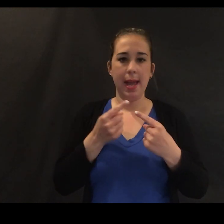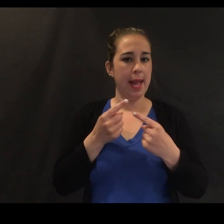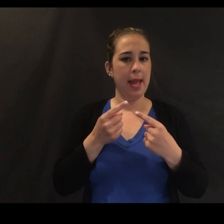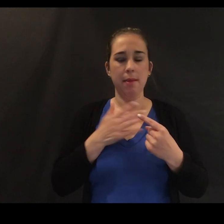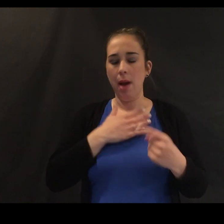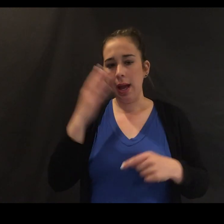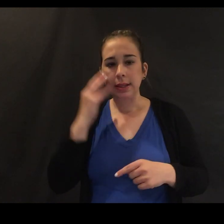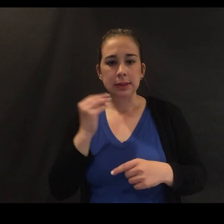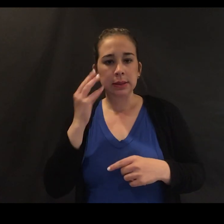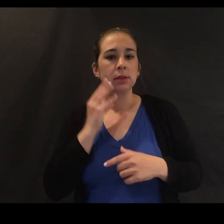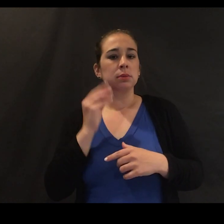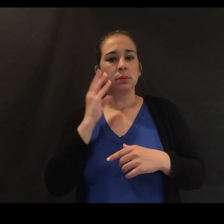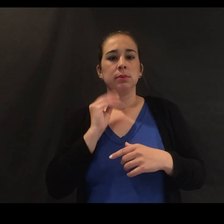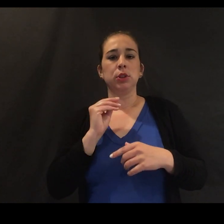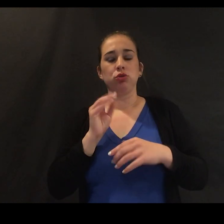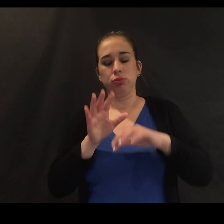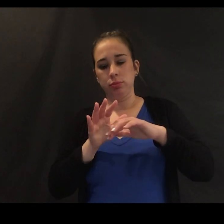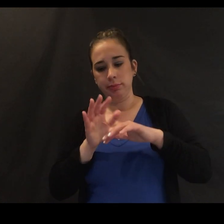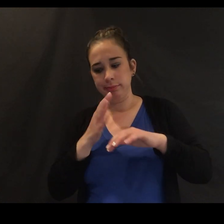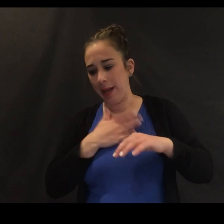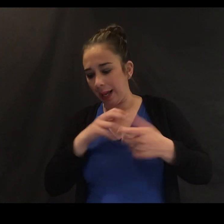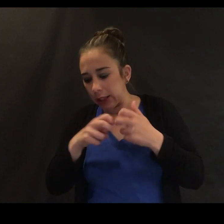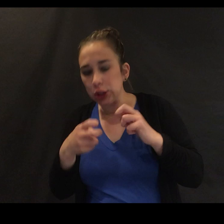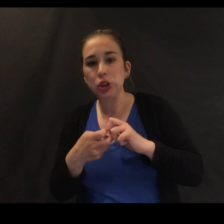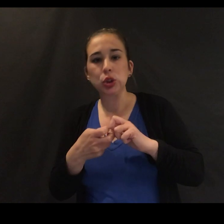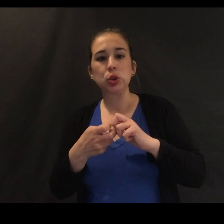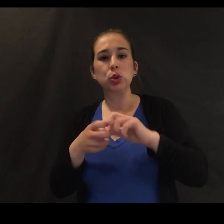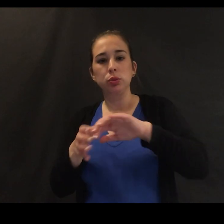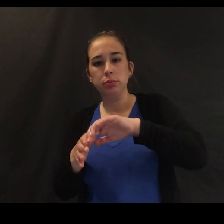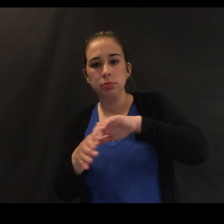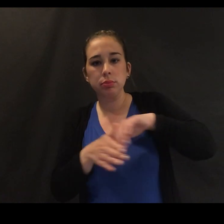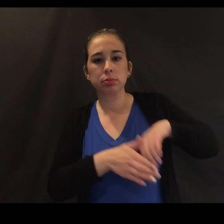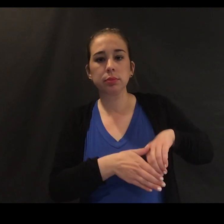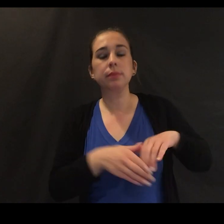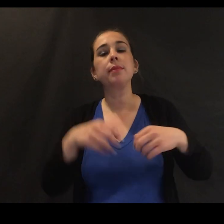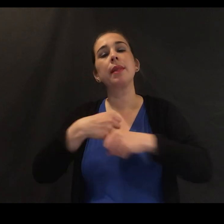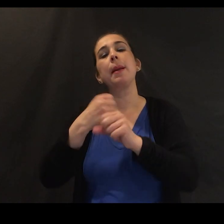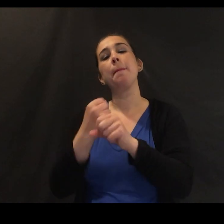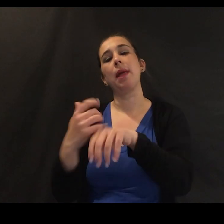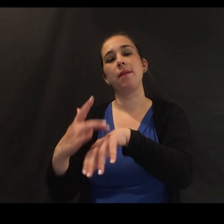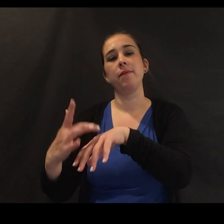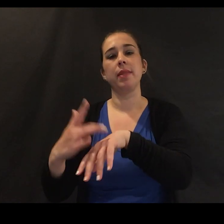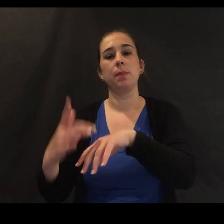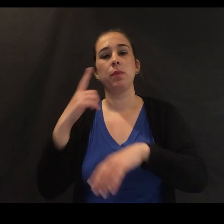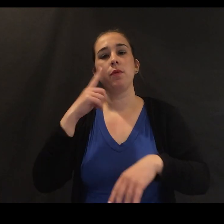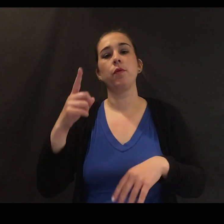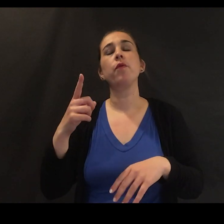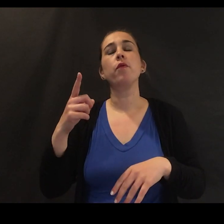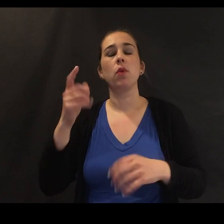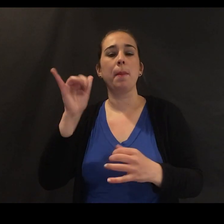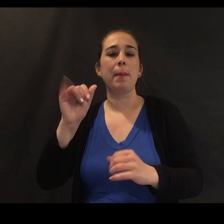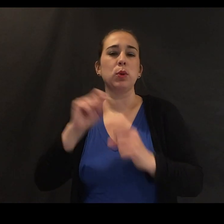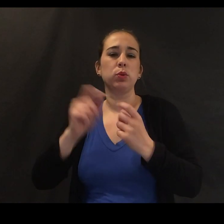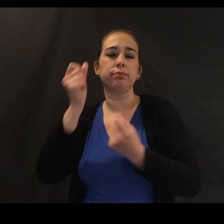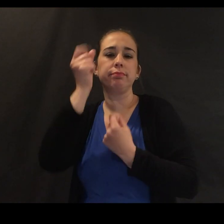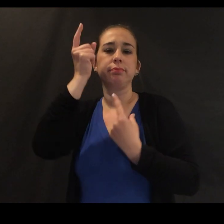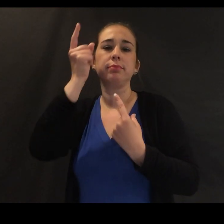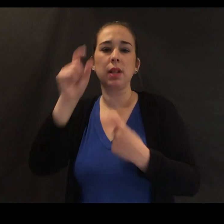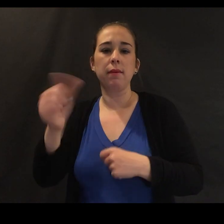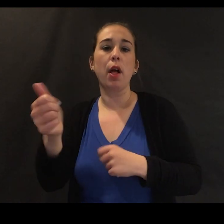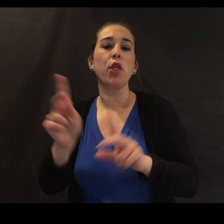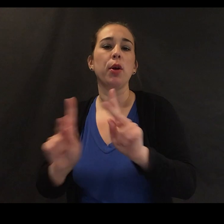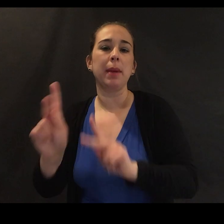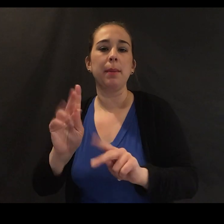at times and the issues of your life and be able to make room in your life to feel for the pain and the needs of other